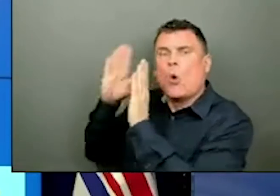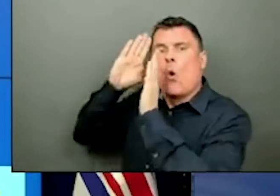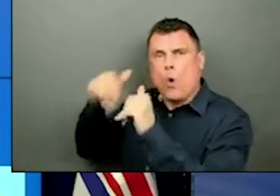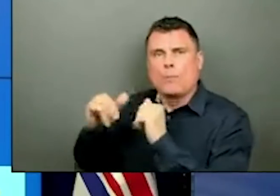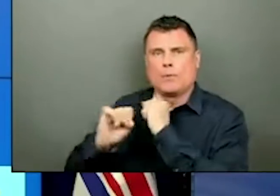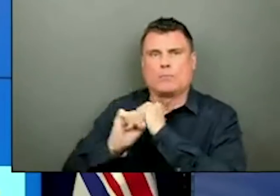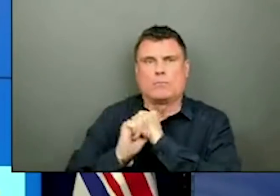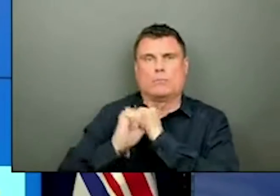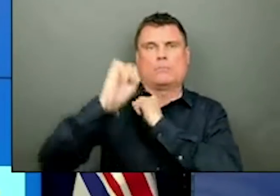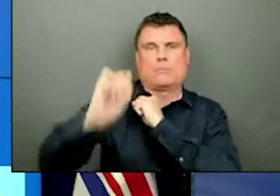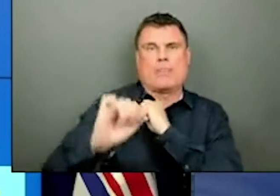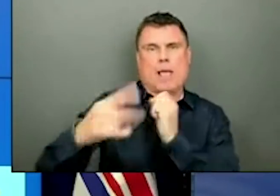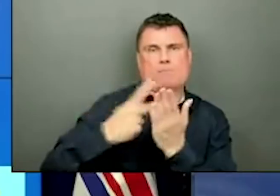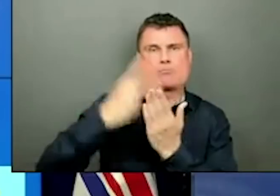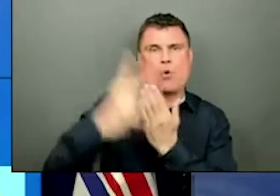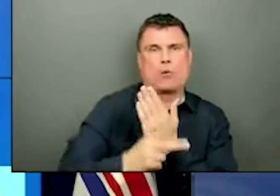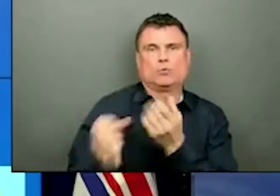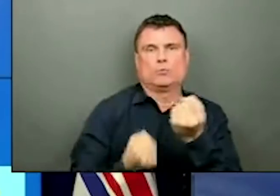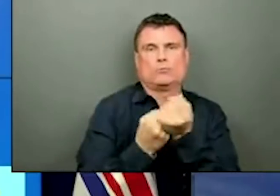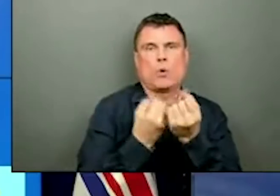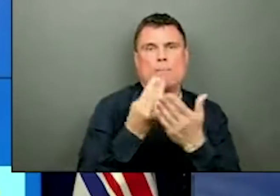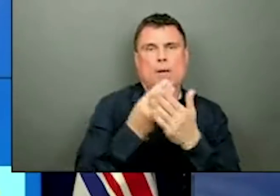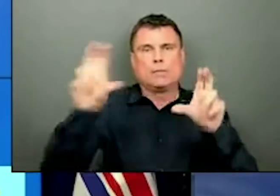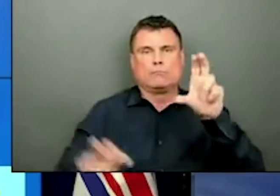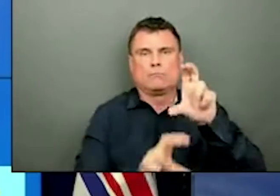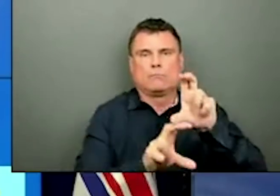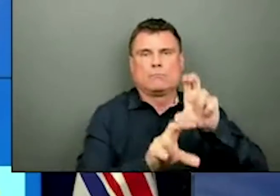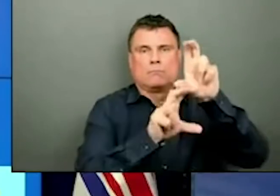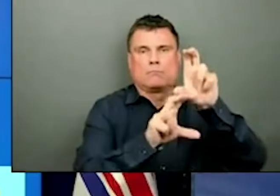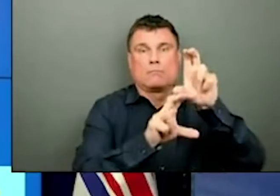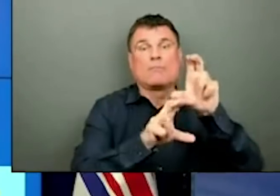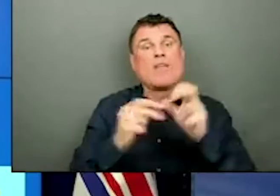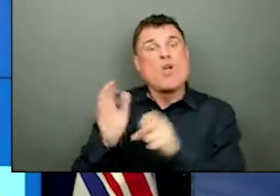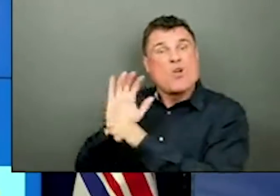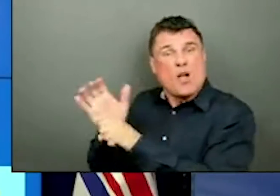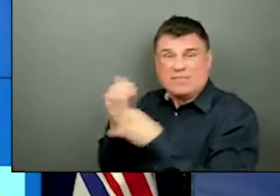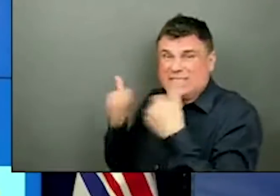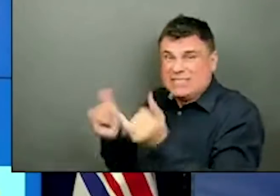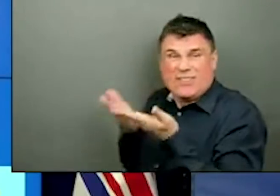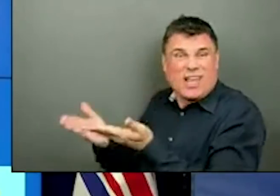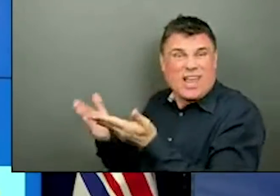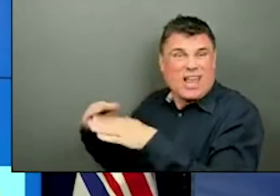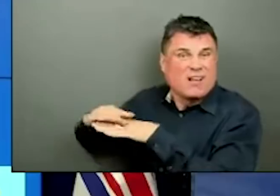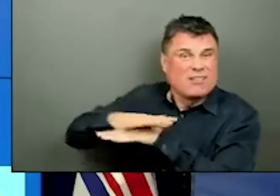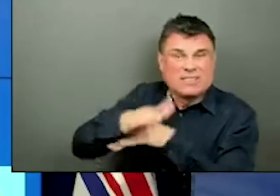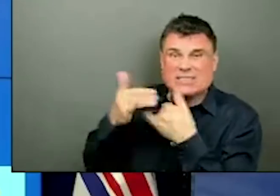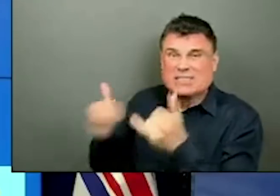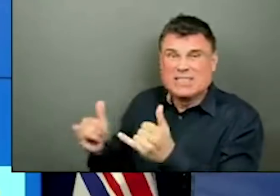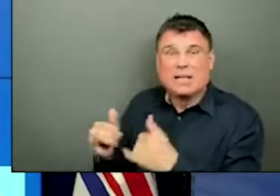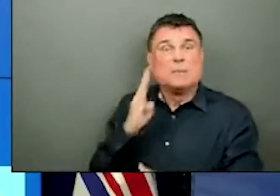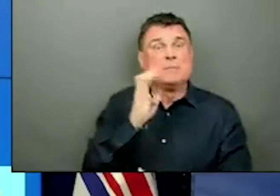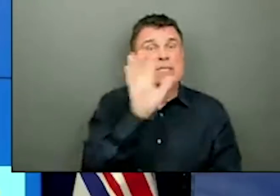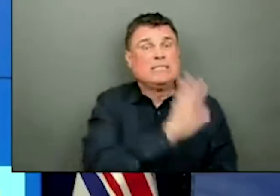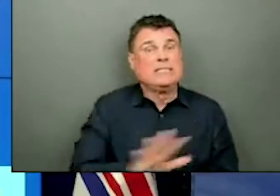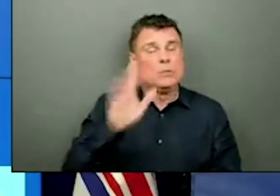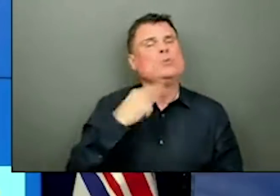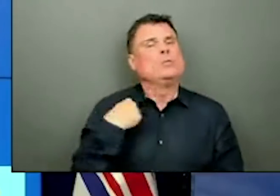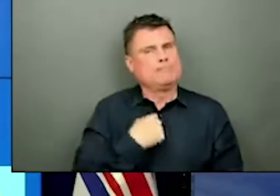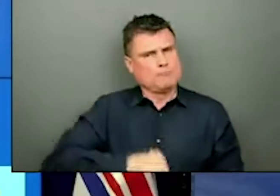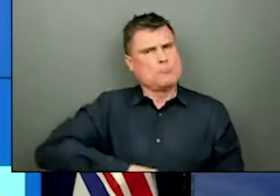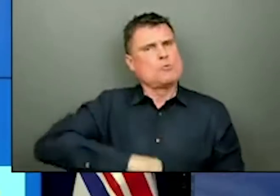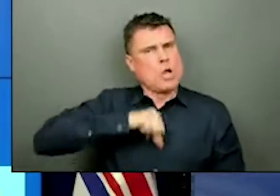the pandemic yet, and in BC, we're very proud. We have one of the highest per capita supports for people and businesses in